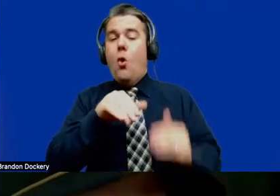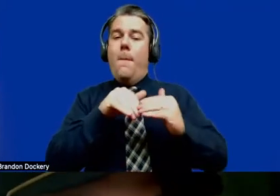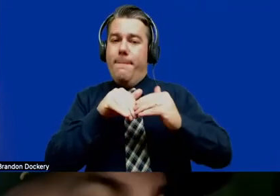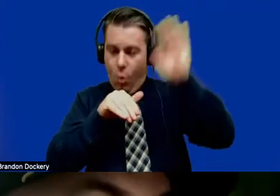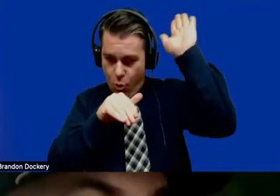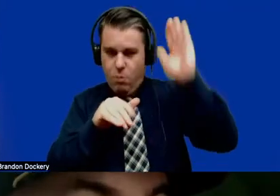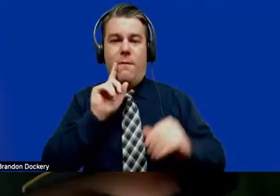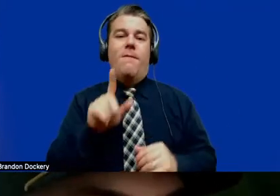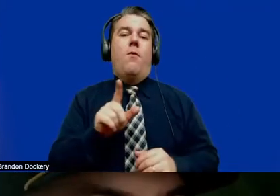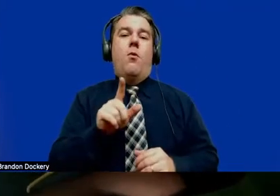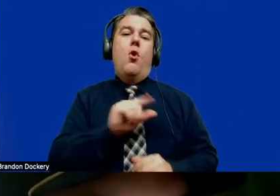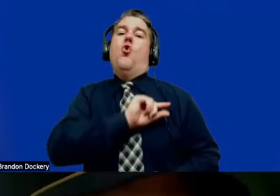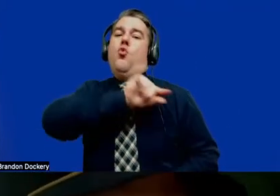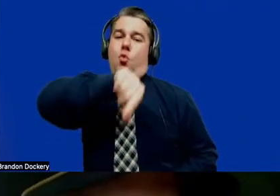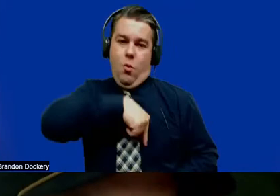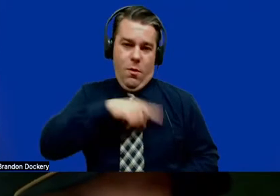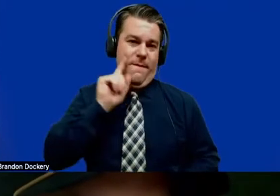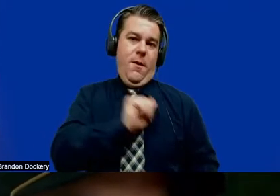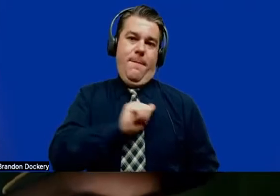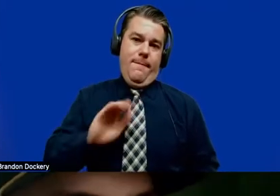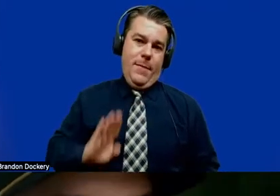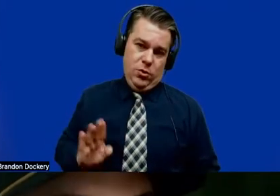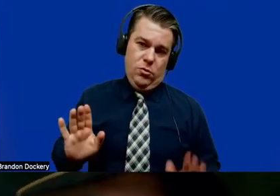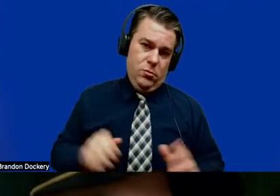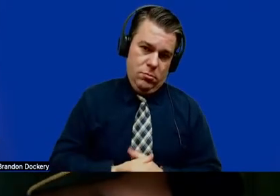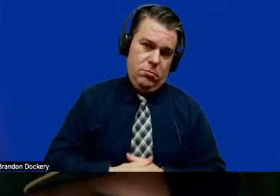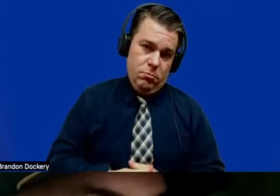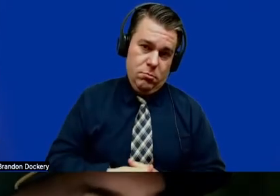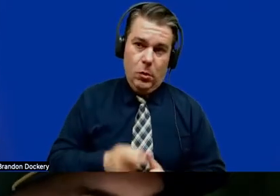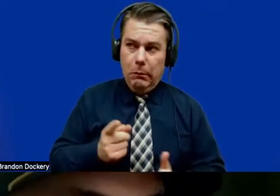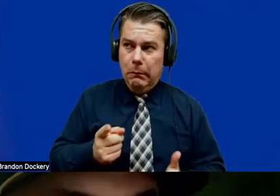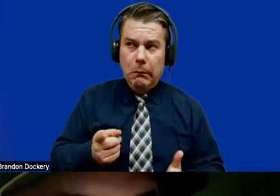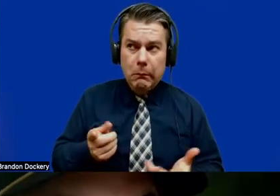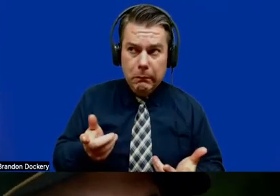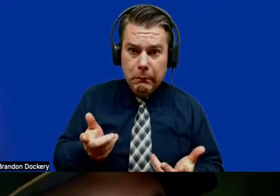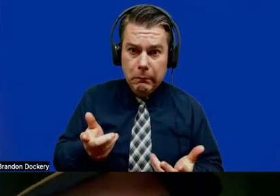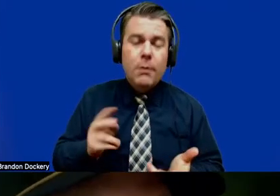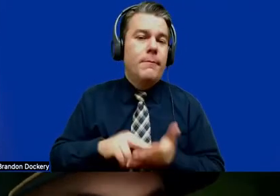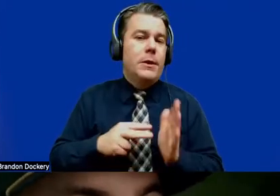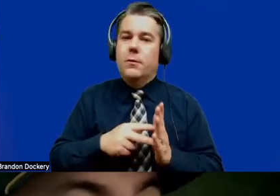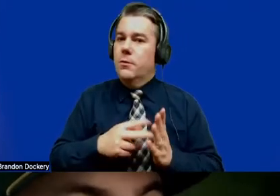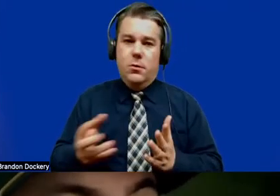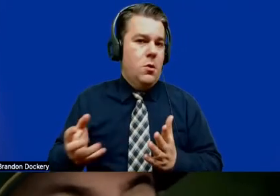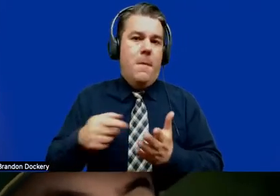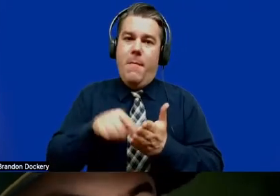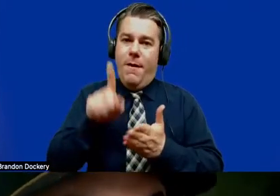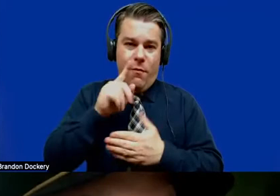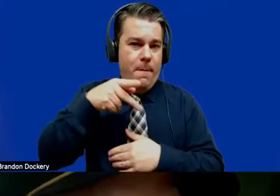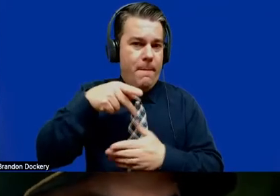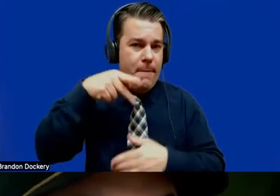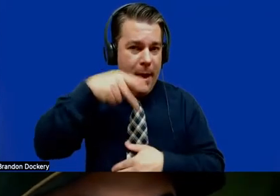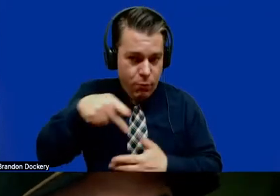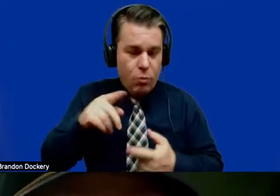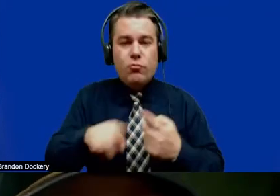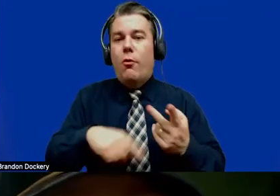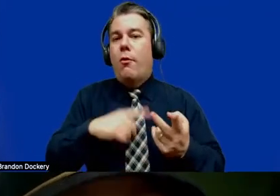commission qualified or to be a qualified ambassador. And so if you don't get paid out on your pay points or the other benefits